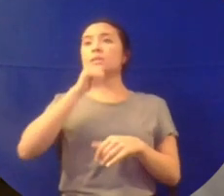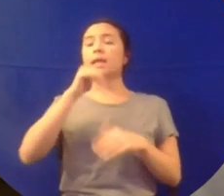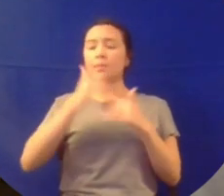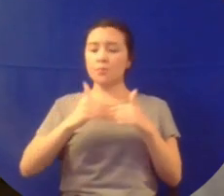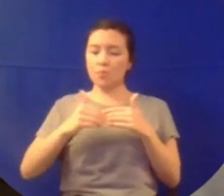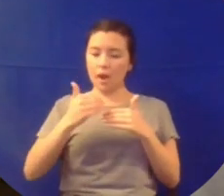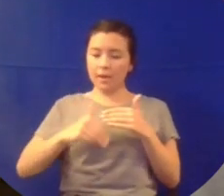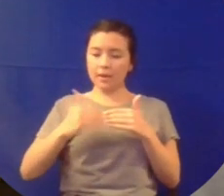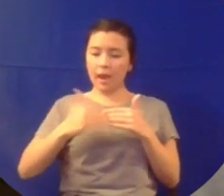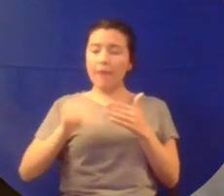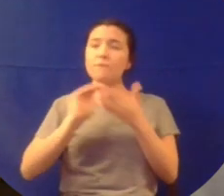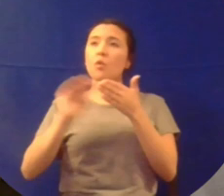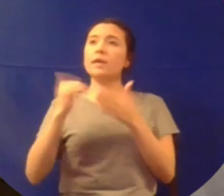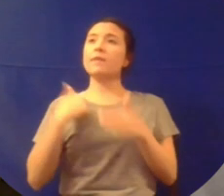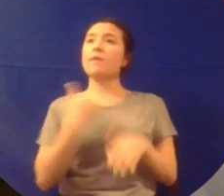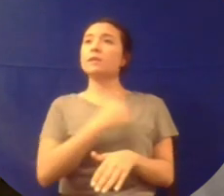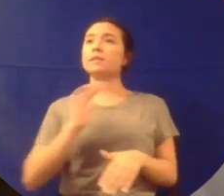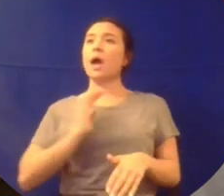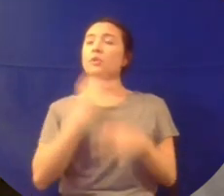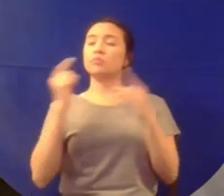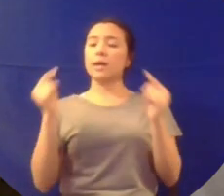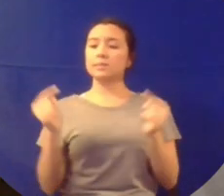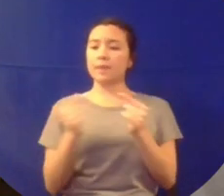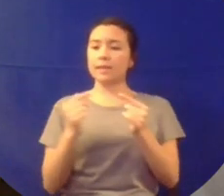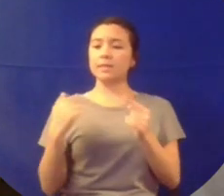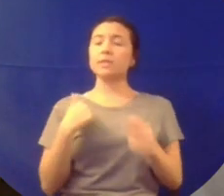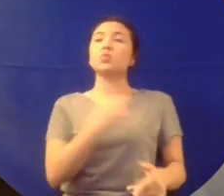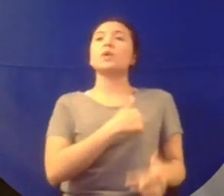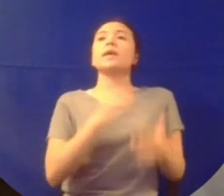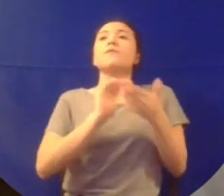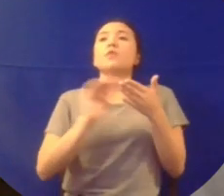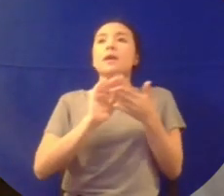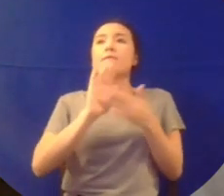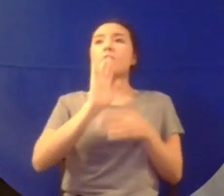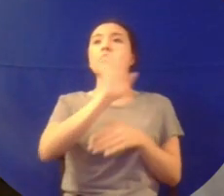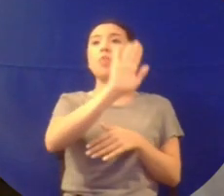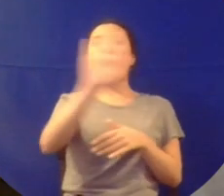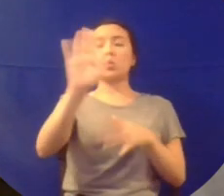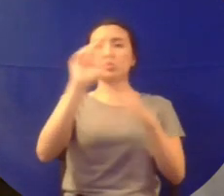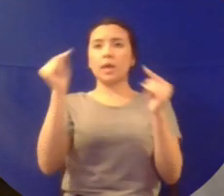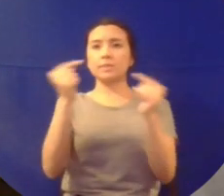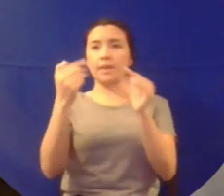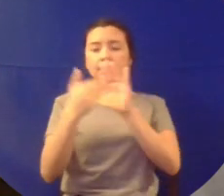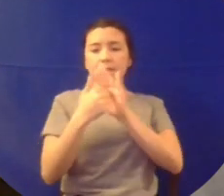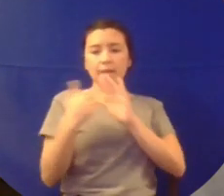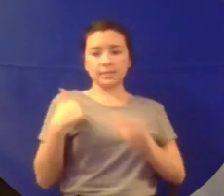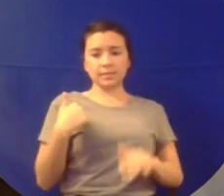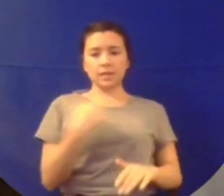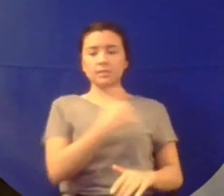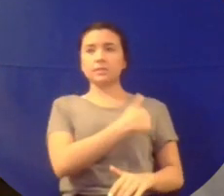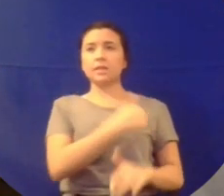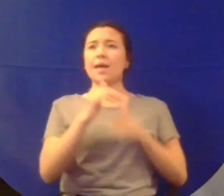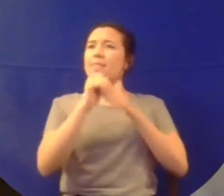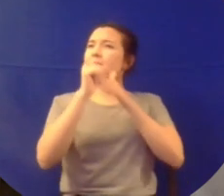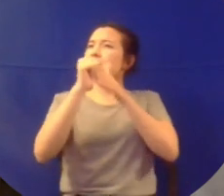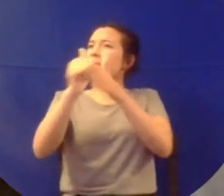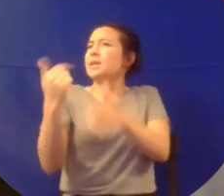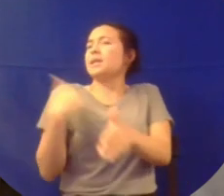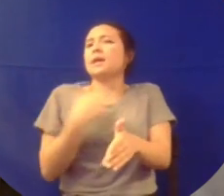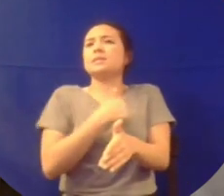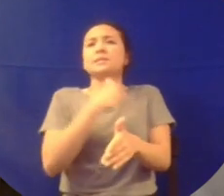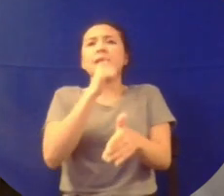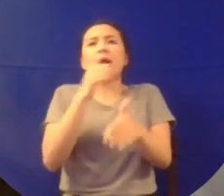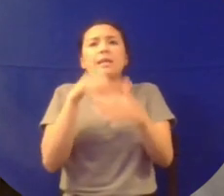heaven. Give us this day our daily bread, and forgive us our trespasses, as we forgive those